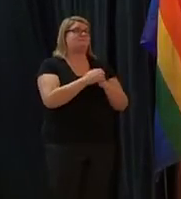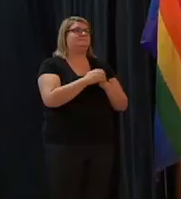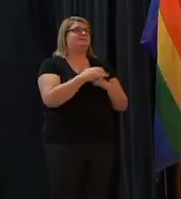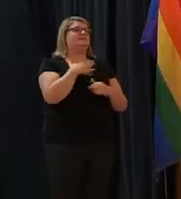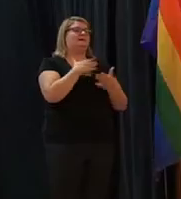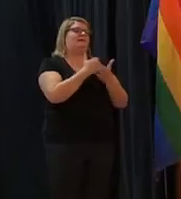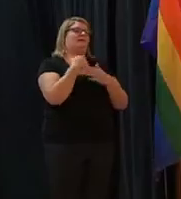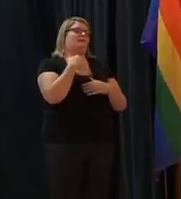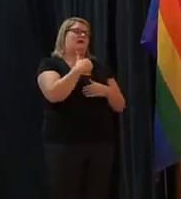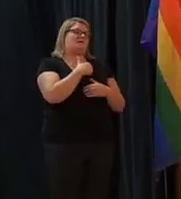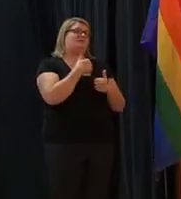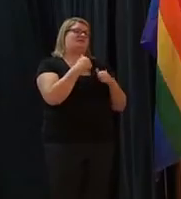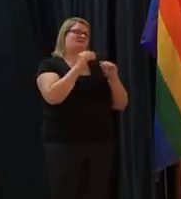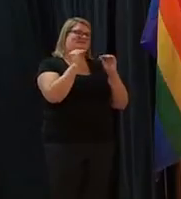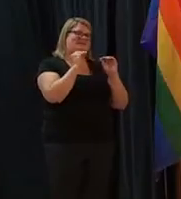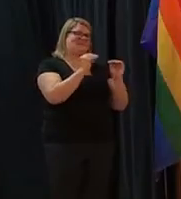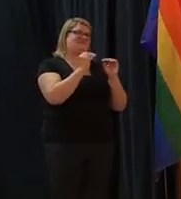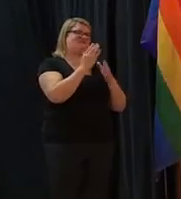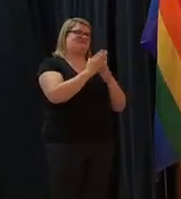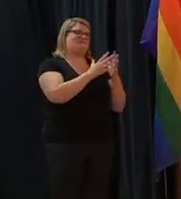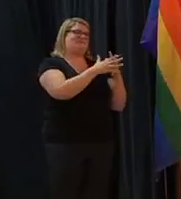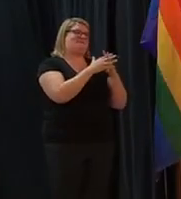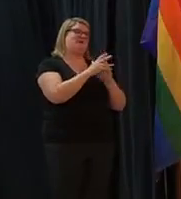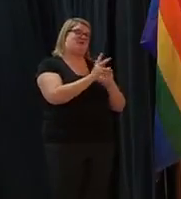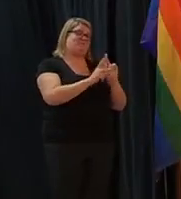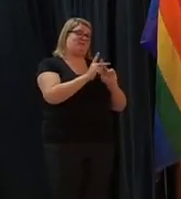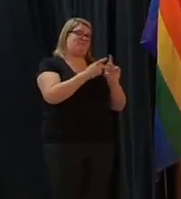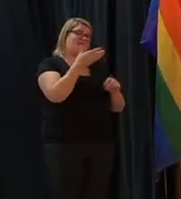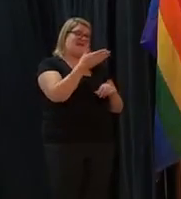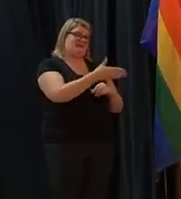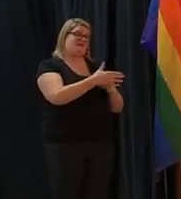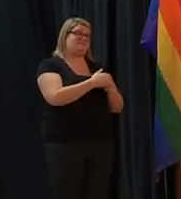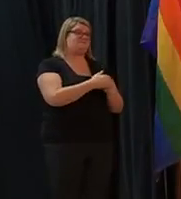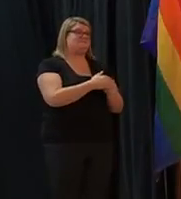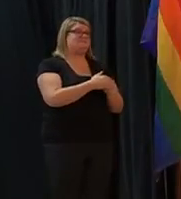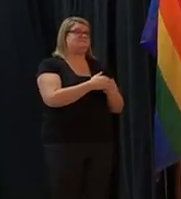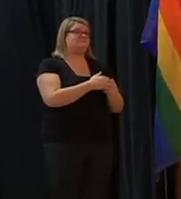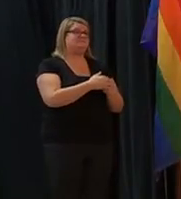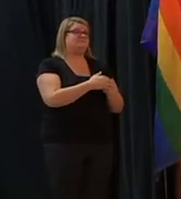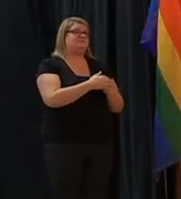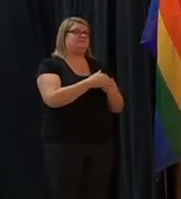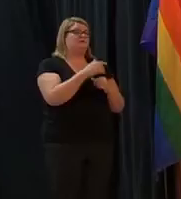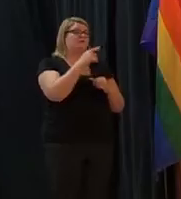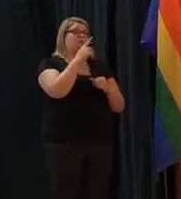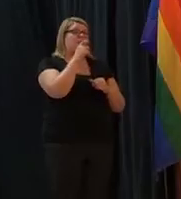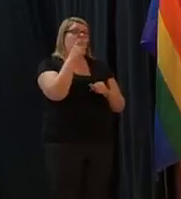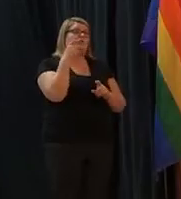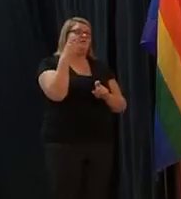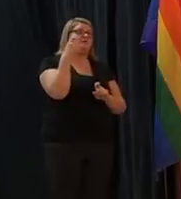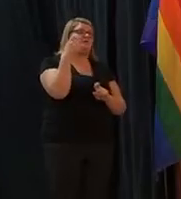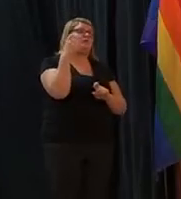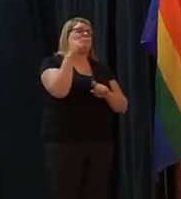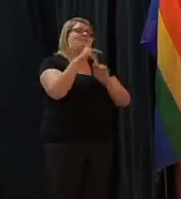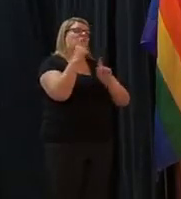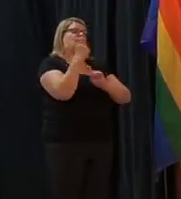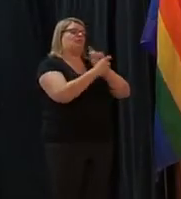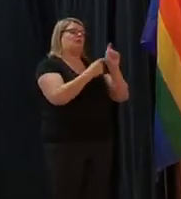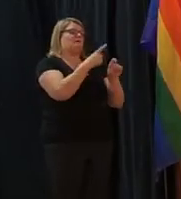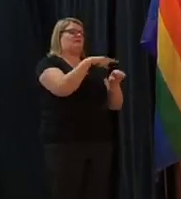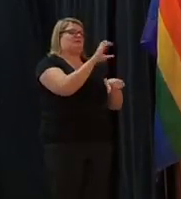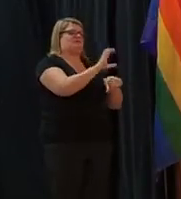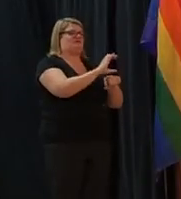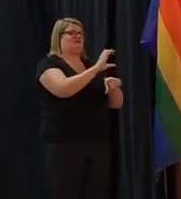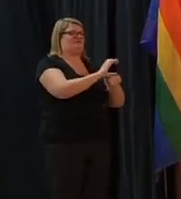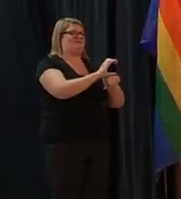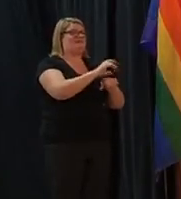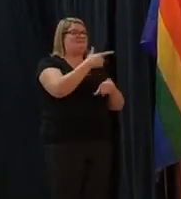help us try to educate some of the American people who contribute through donations to those churches. Because they are taking